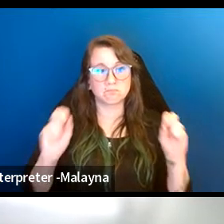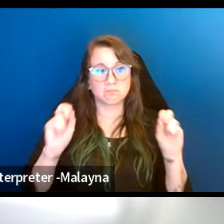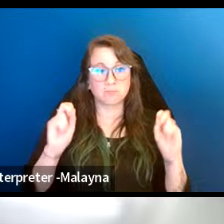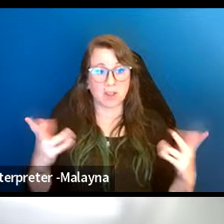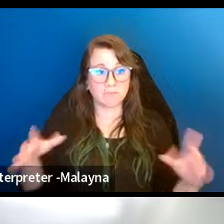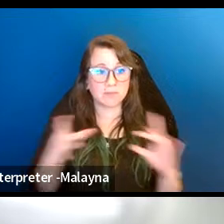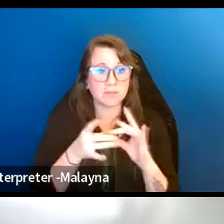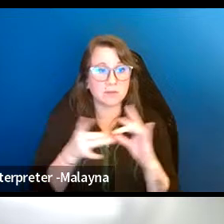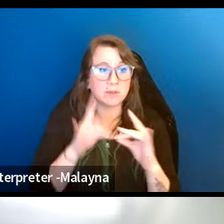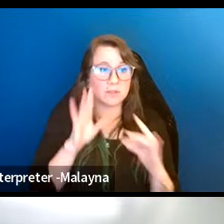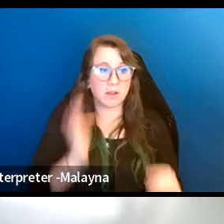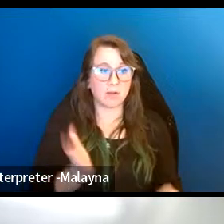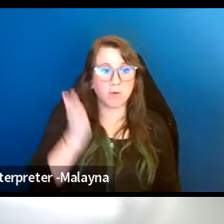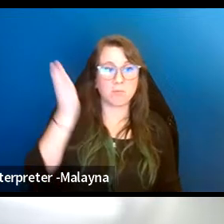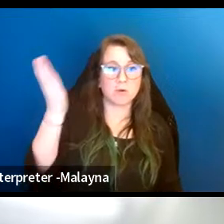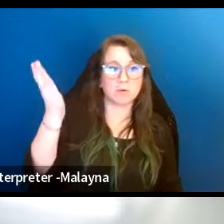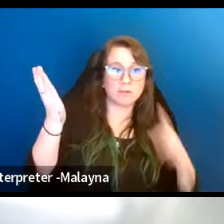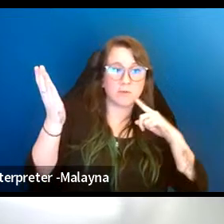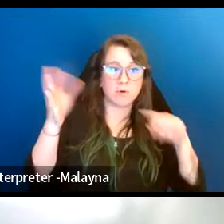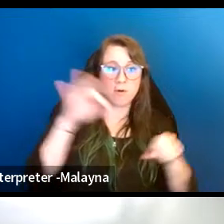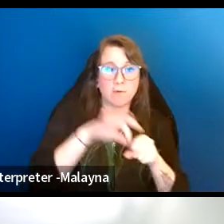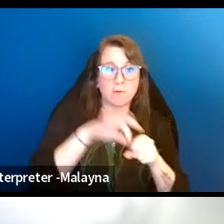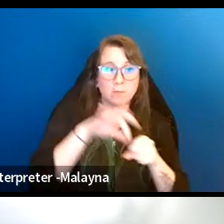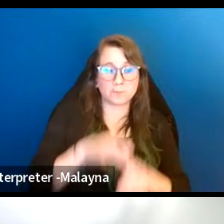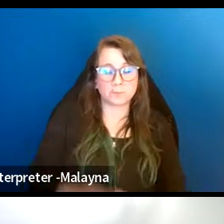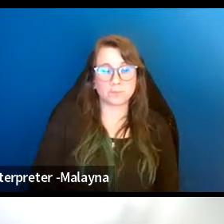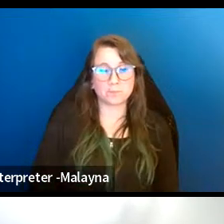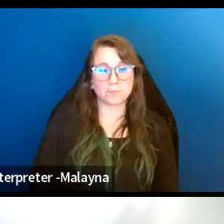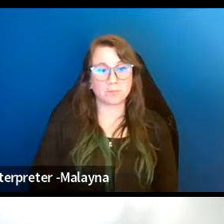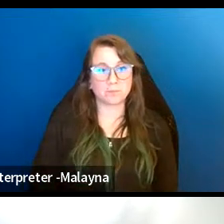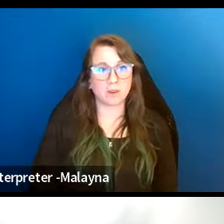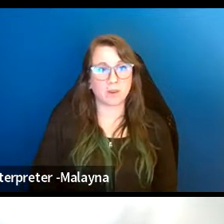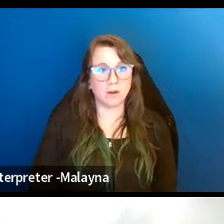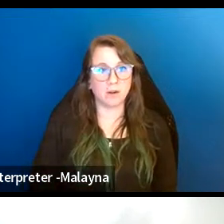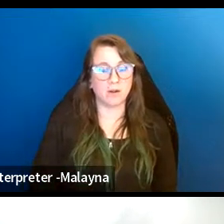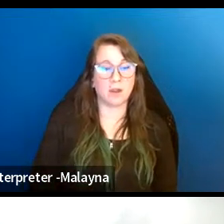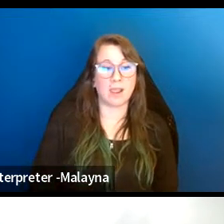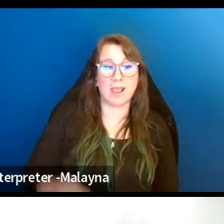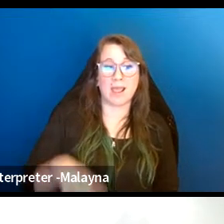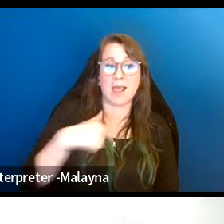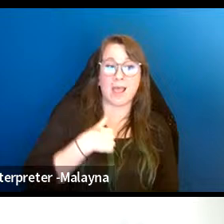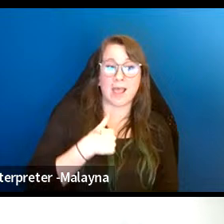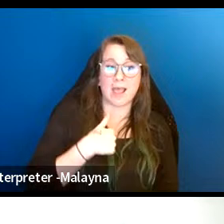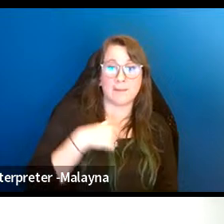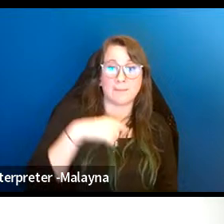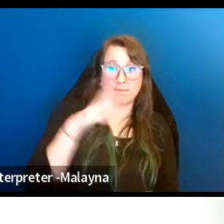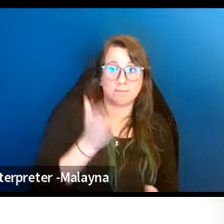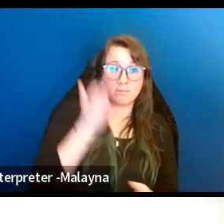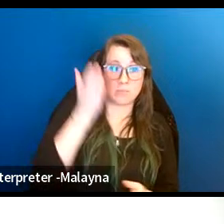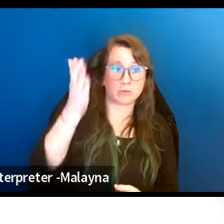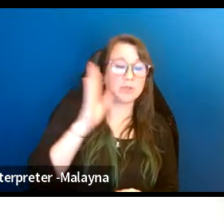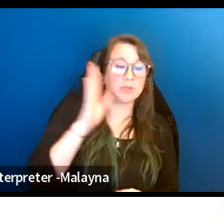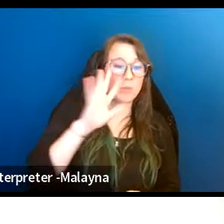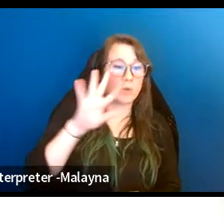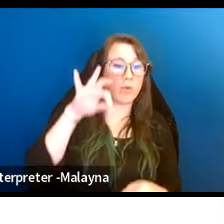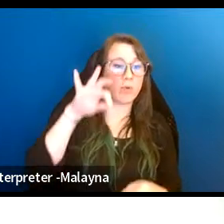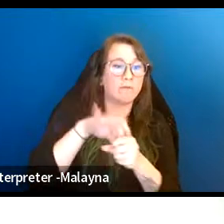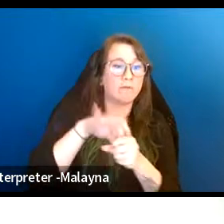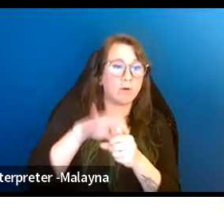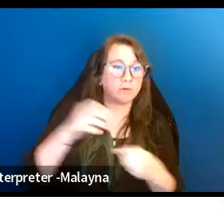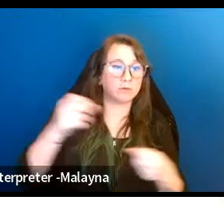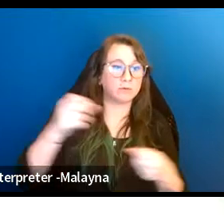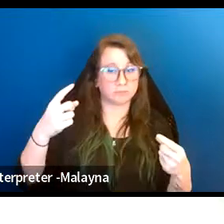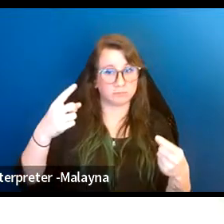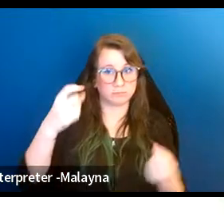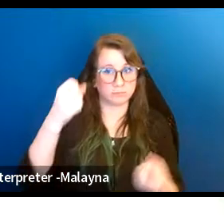I'll put a motion on the floor for a vote. I'm that we approve the bylaw amendments as presented to the public 7 days